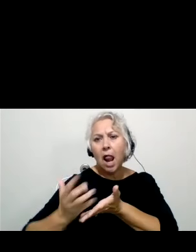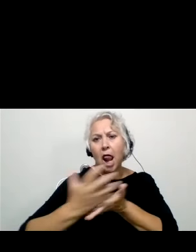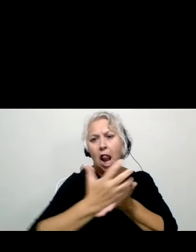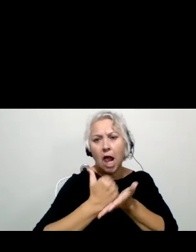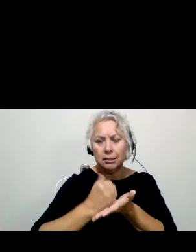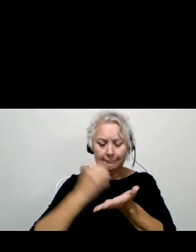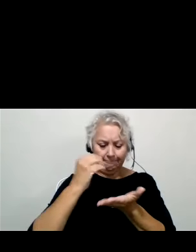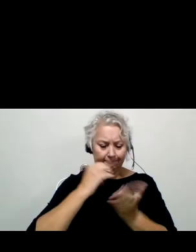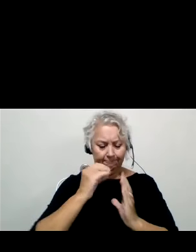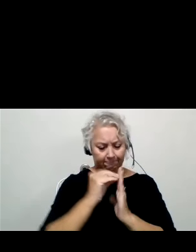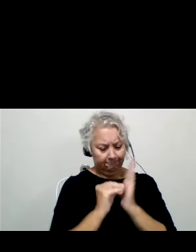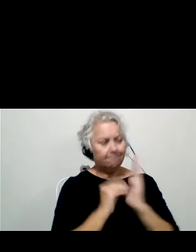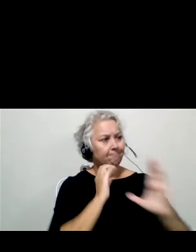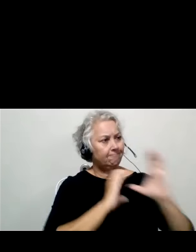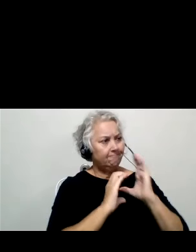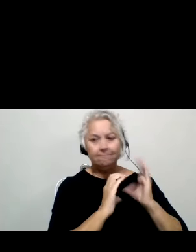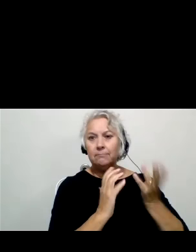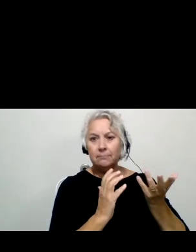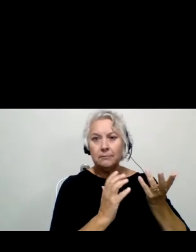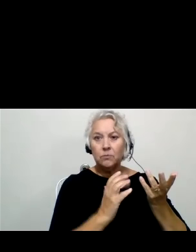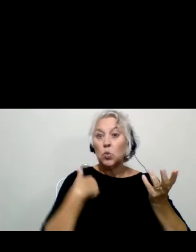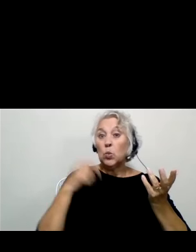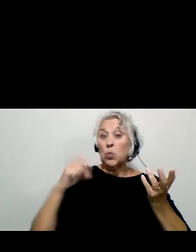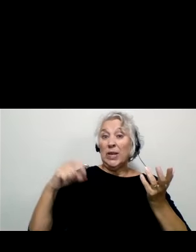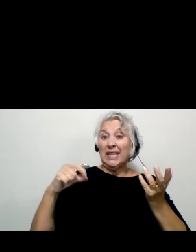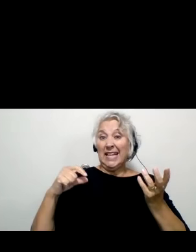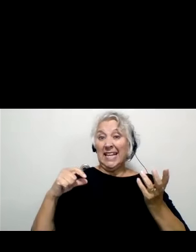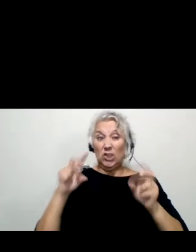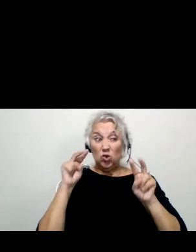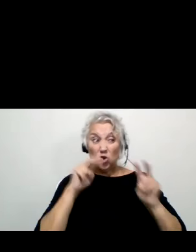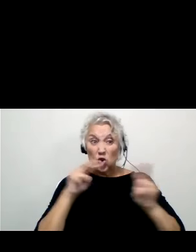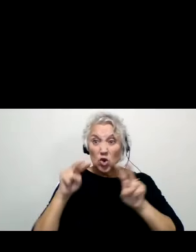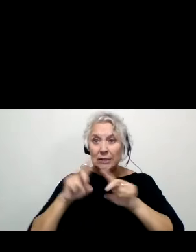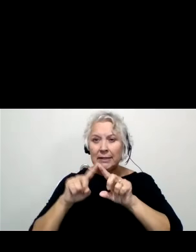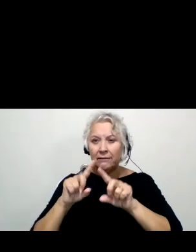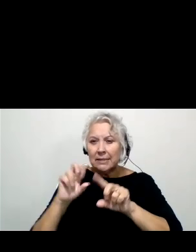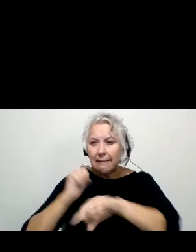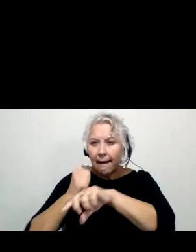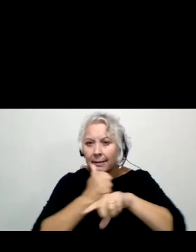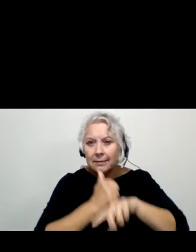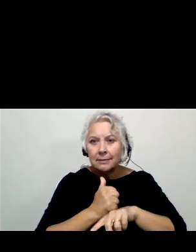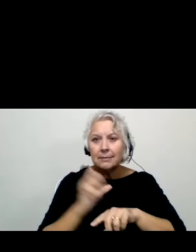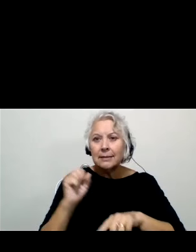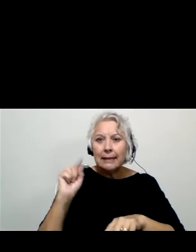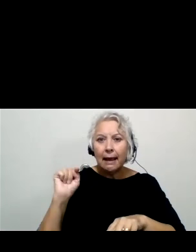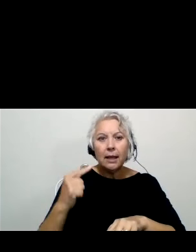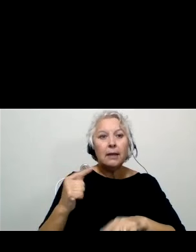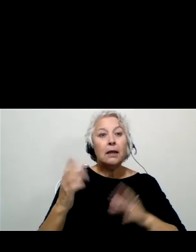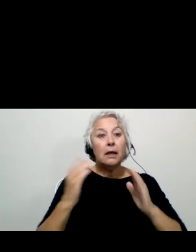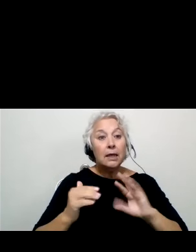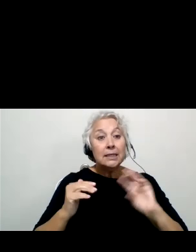and communicating, and we need to look at different settings for the process. Number 6